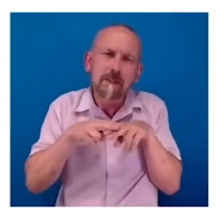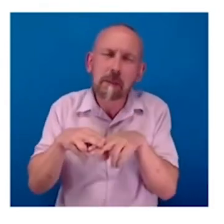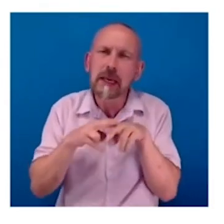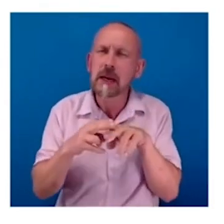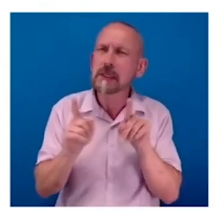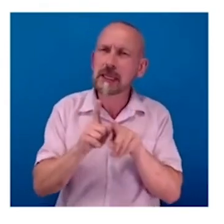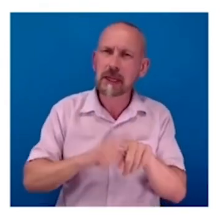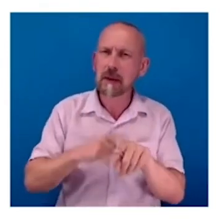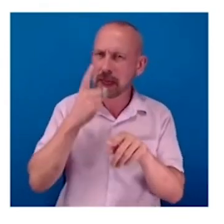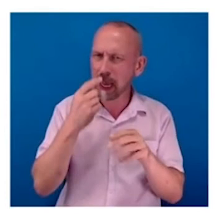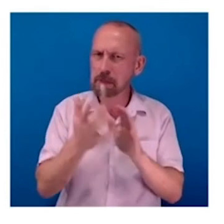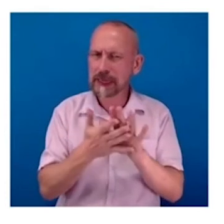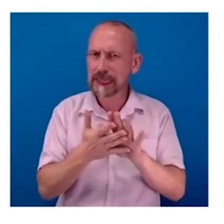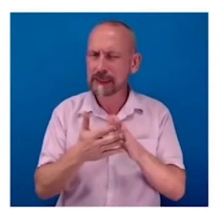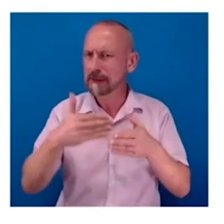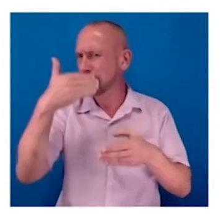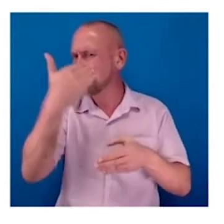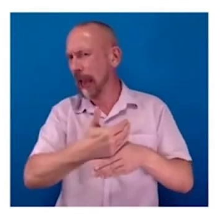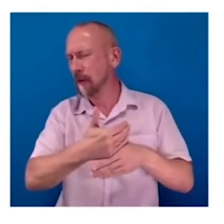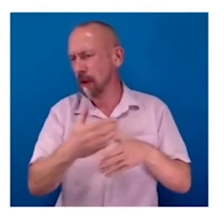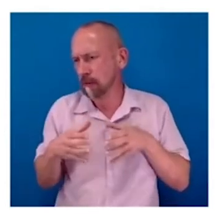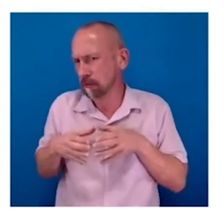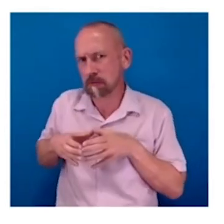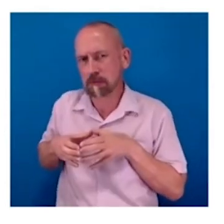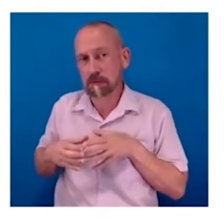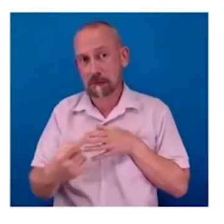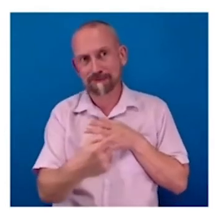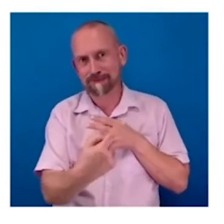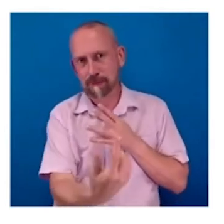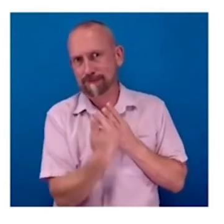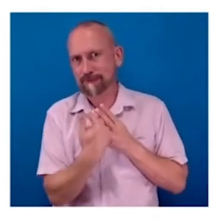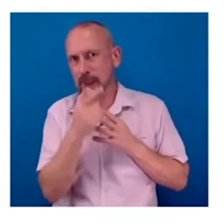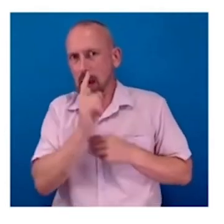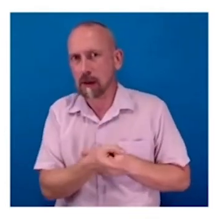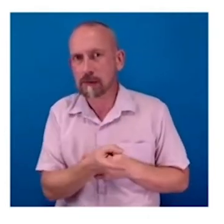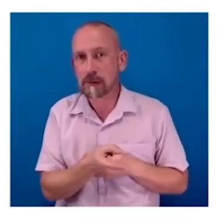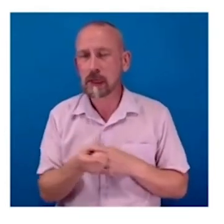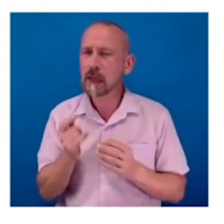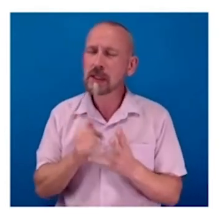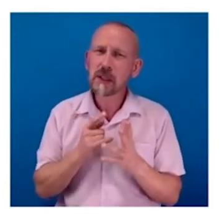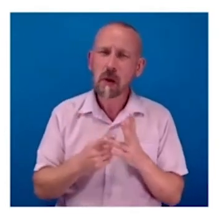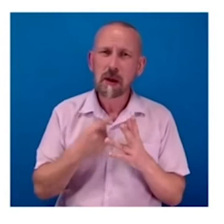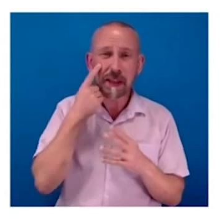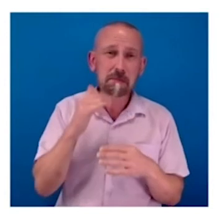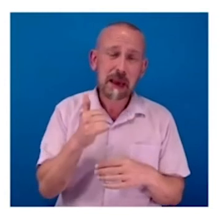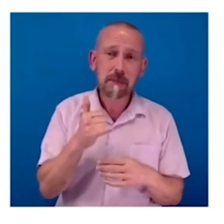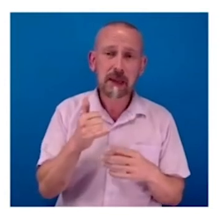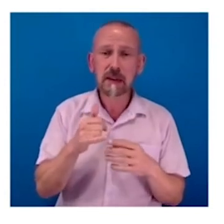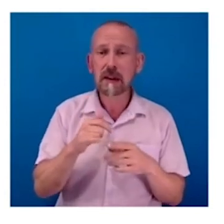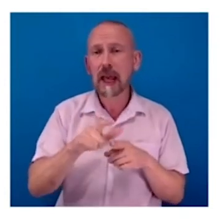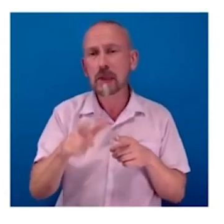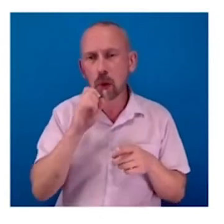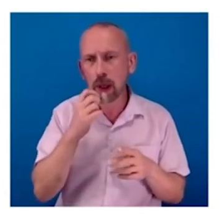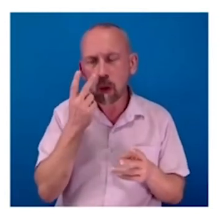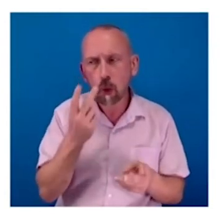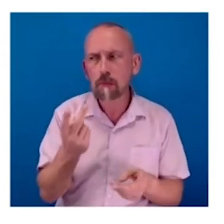those barriers that others find harder to break into. So it could well be that we'll look back and think actually that broke into that a little bit,